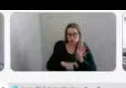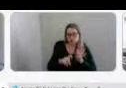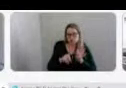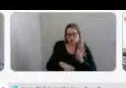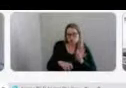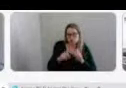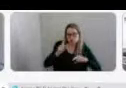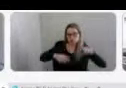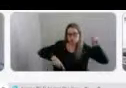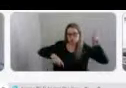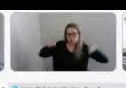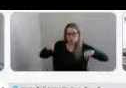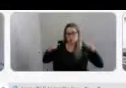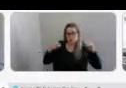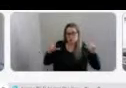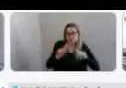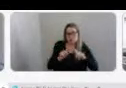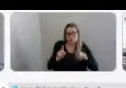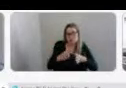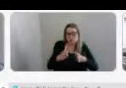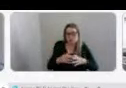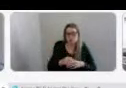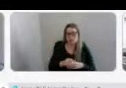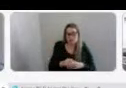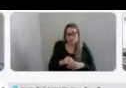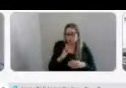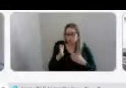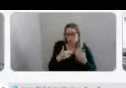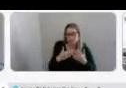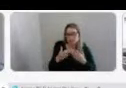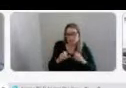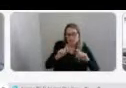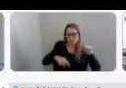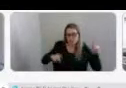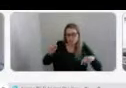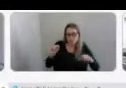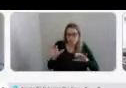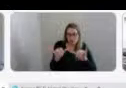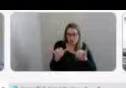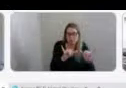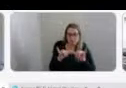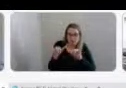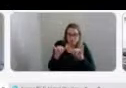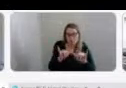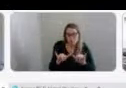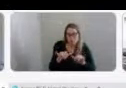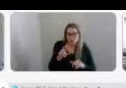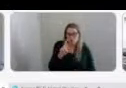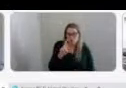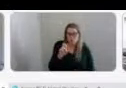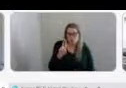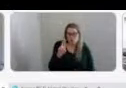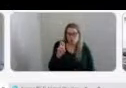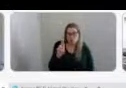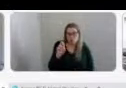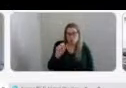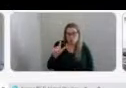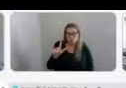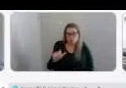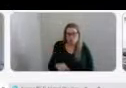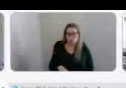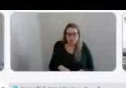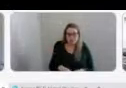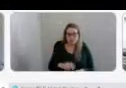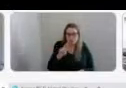diverse in many ways in spite of our diversity the one thing we have all in common is that we are a rural society i do include neglect in this